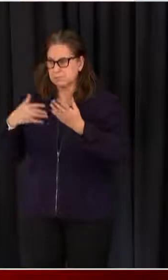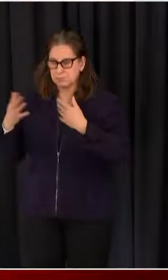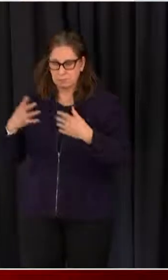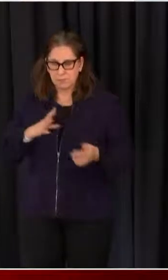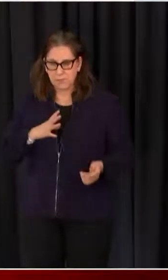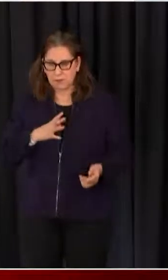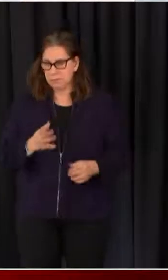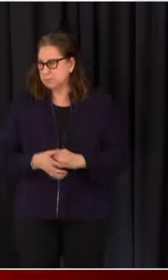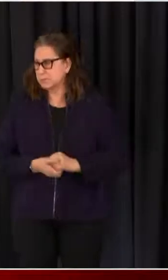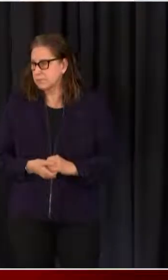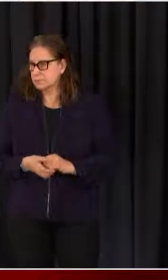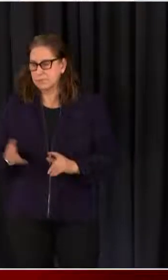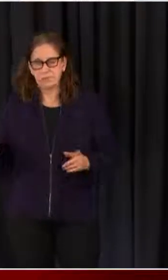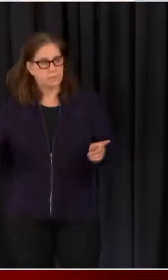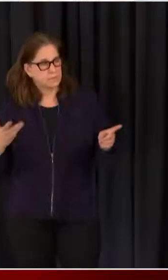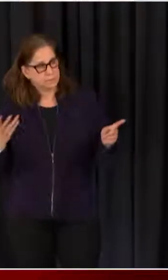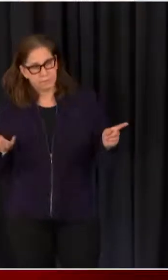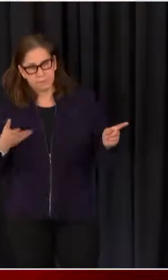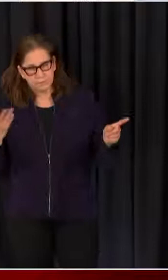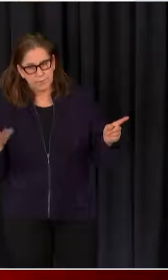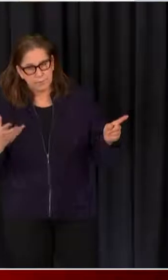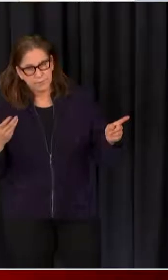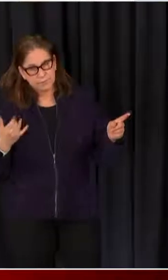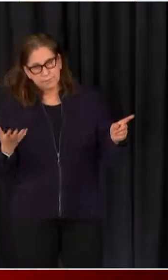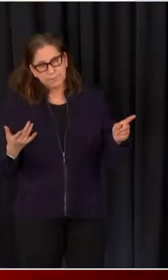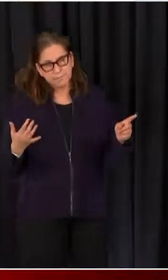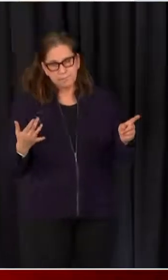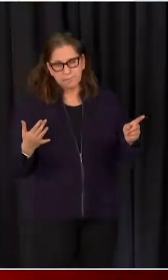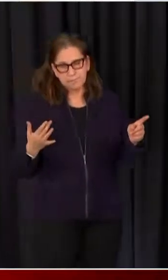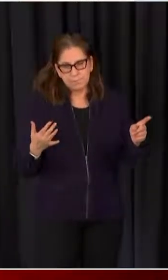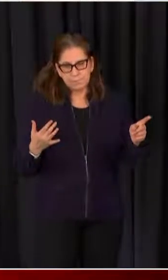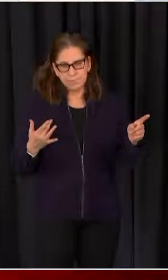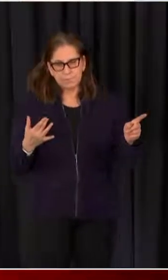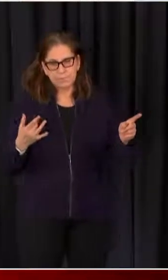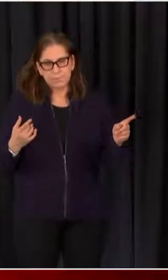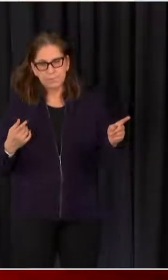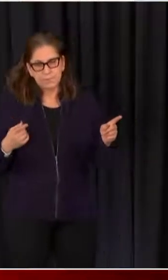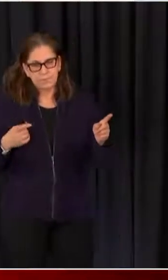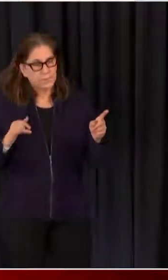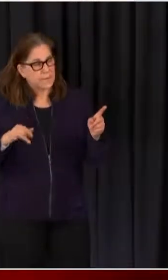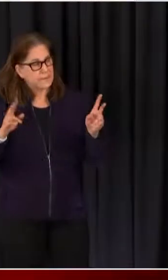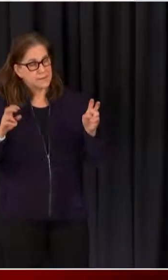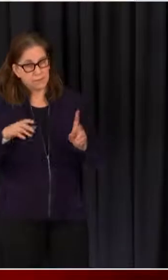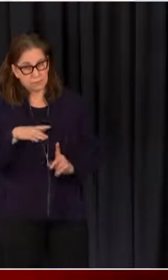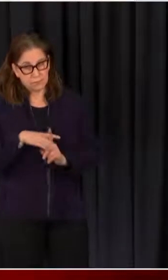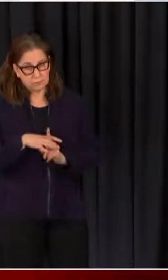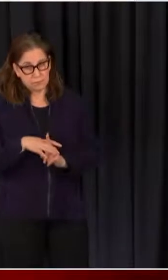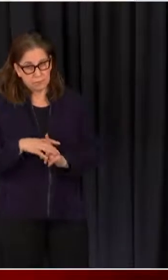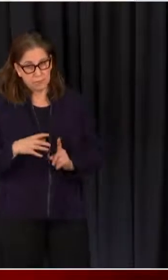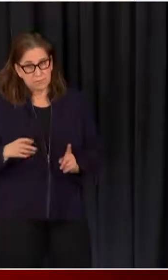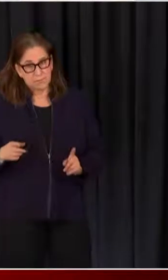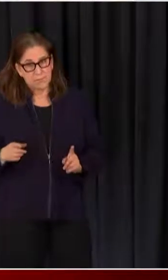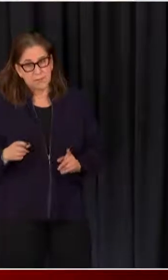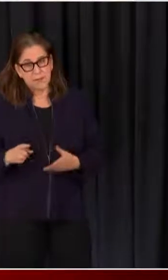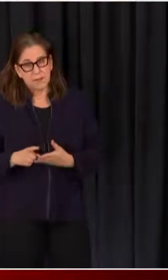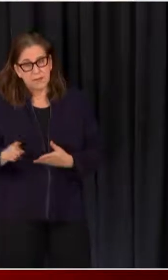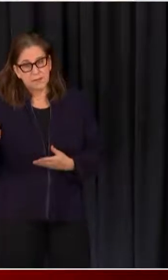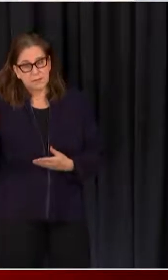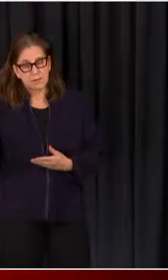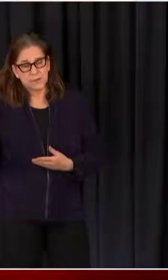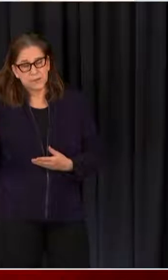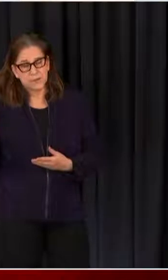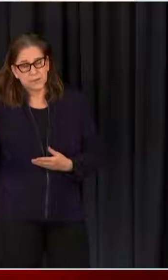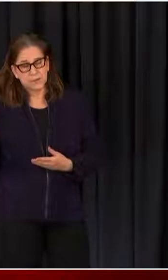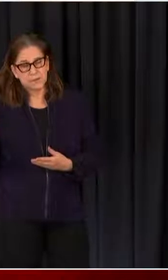that. And in terms of you know, when issues arise, I think, you know, certainly, you know, last week we had instances